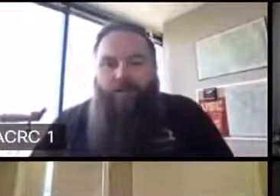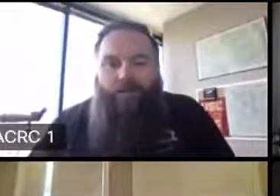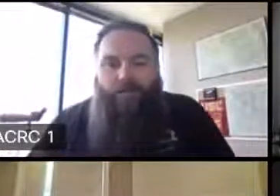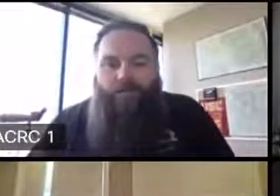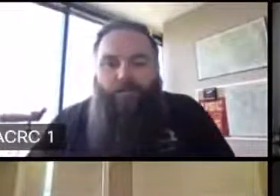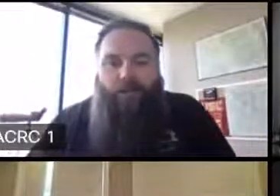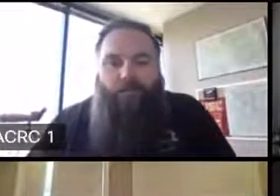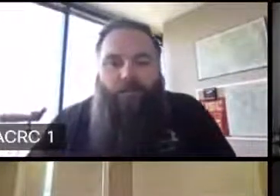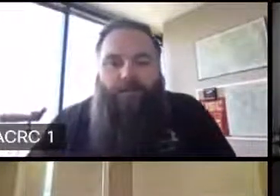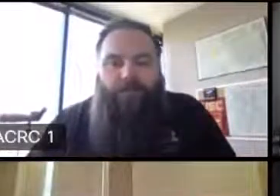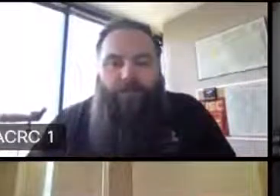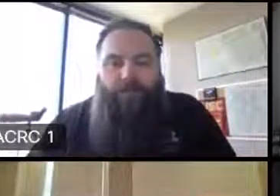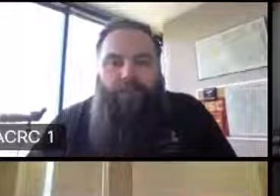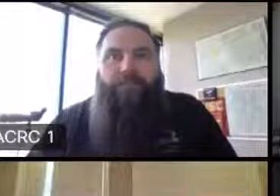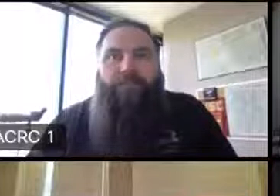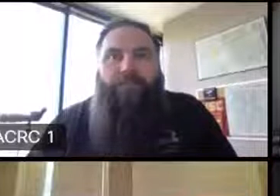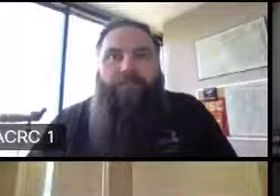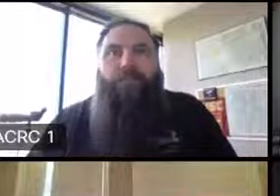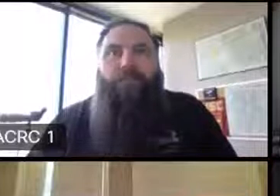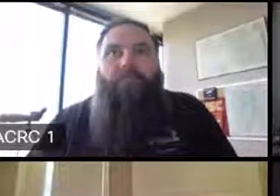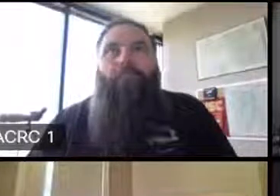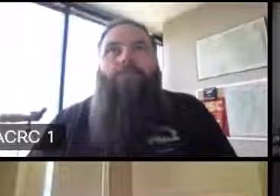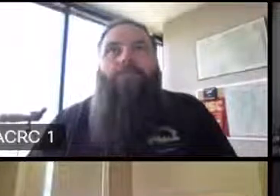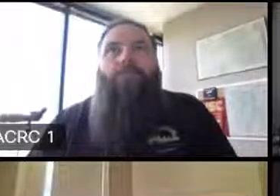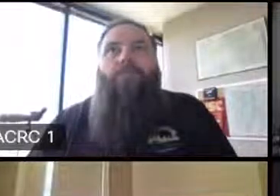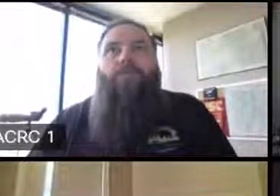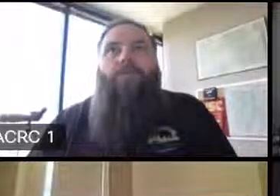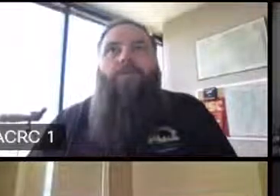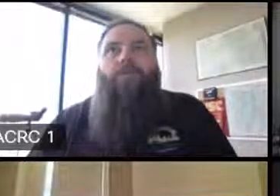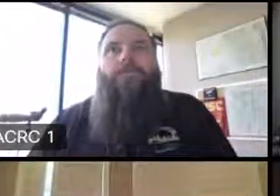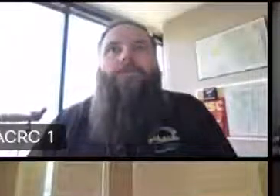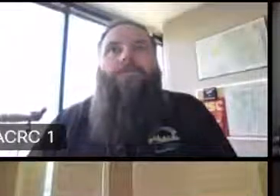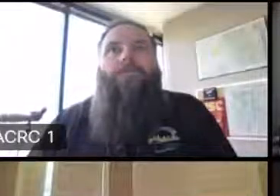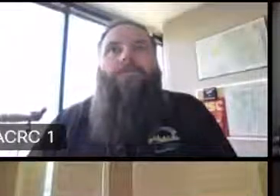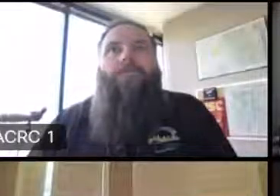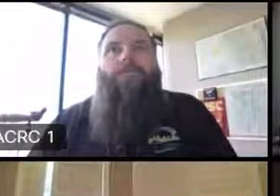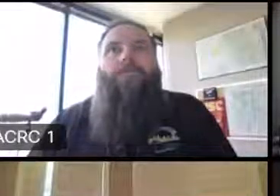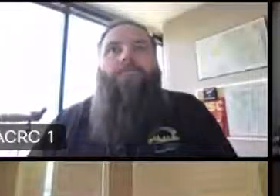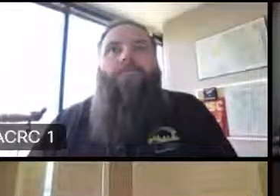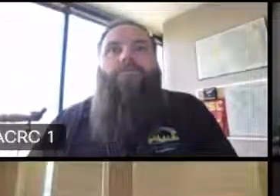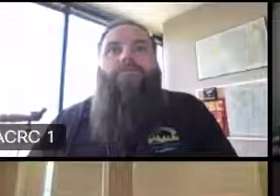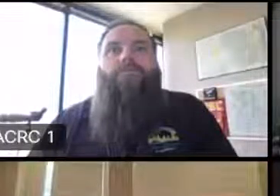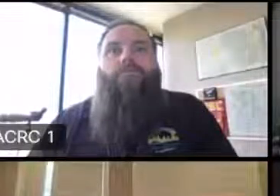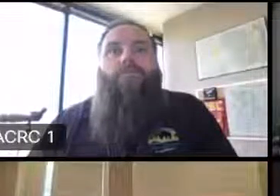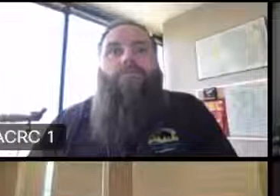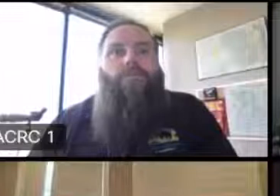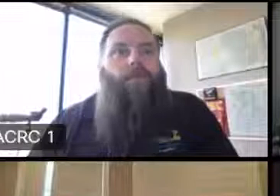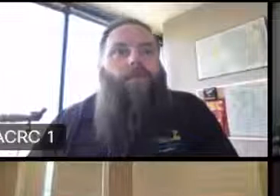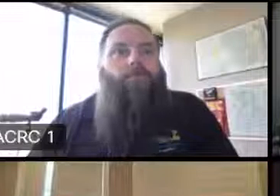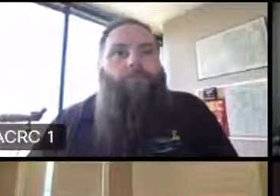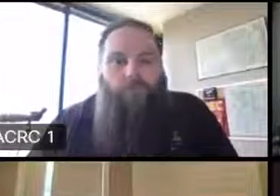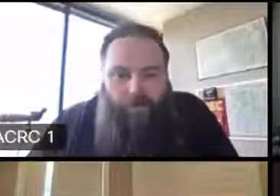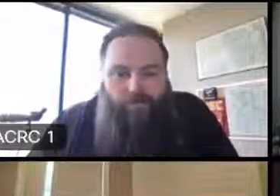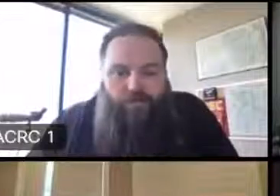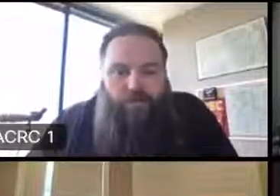talk about the Supported Life Conference that's coming up. And so let's see, I'm going to go over to